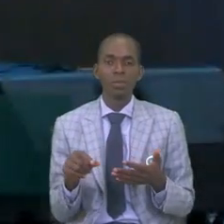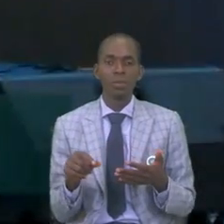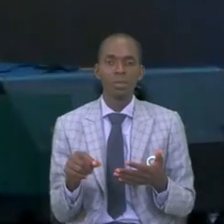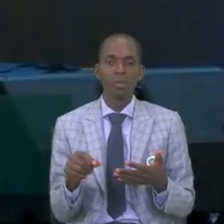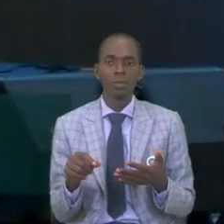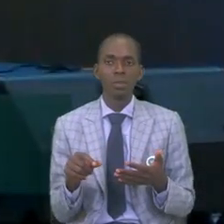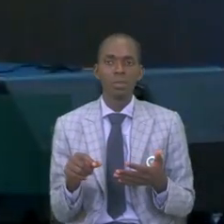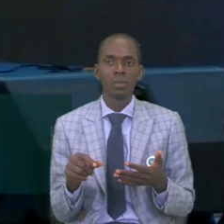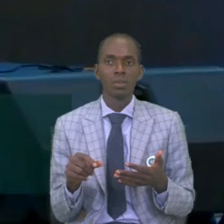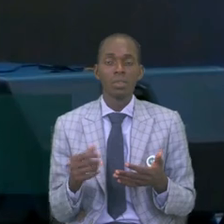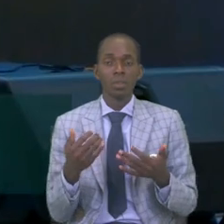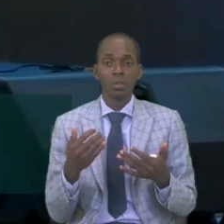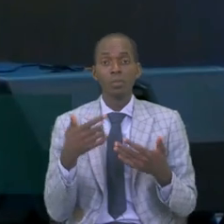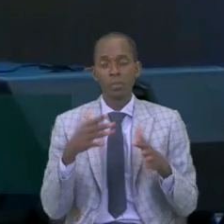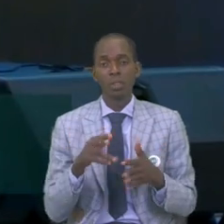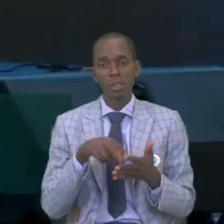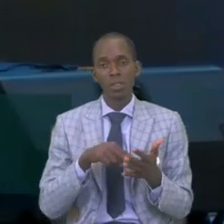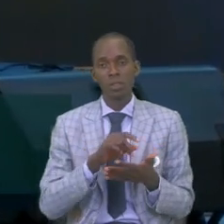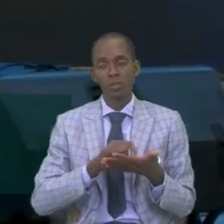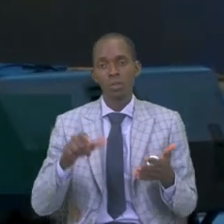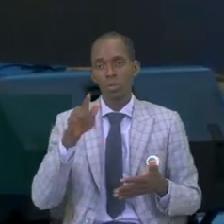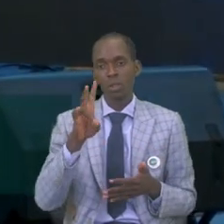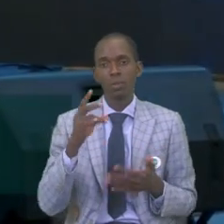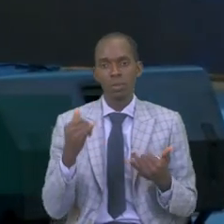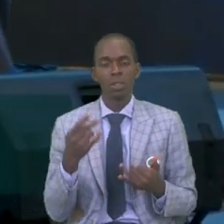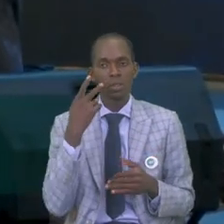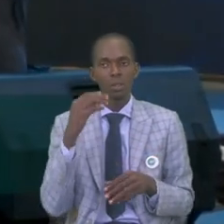verse 27. Now we're looking at verse 32. In